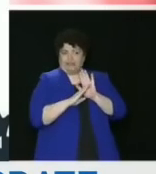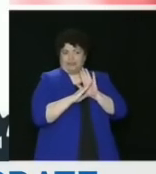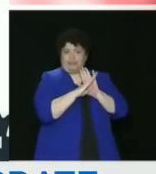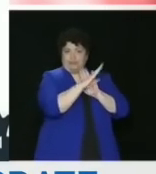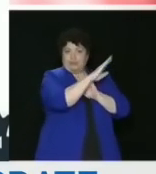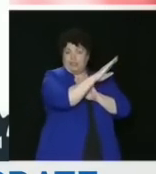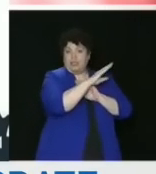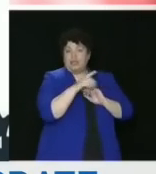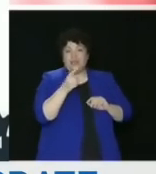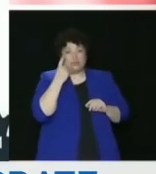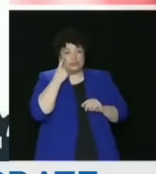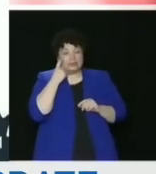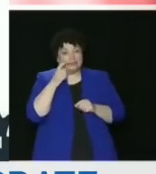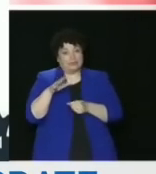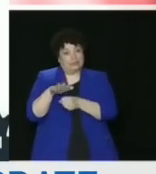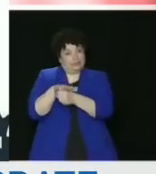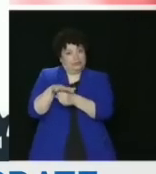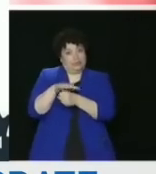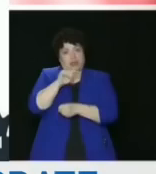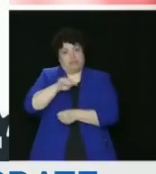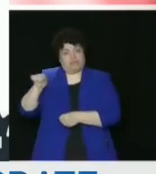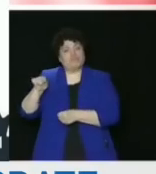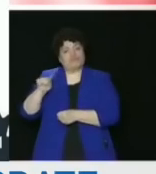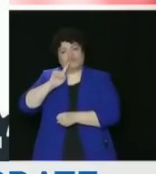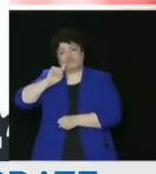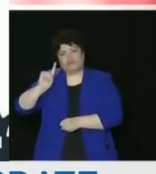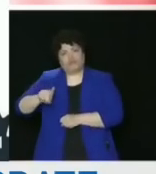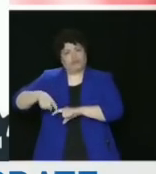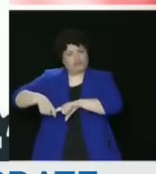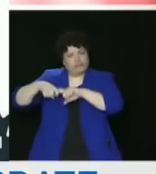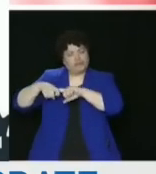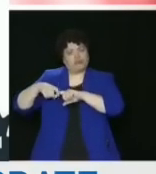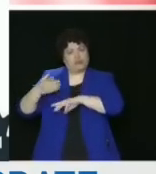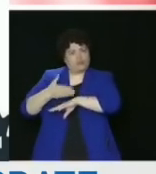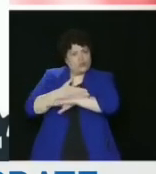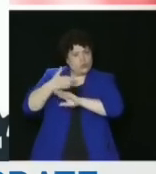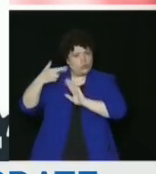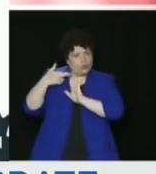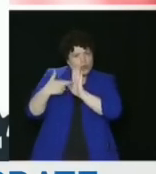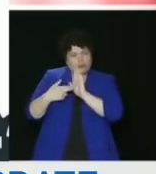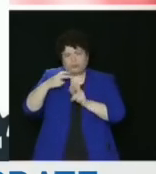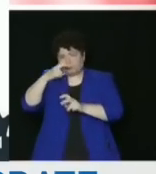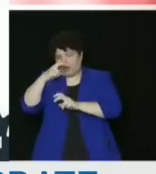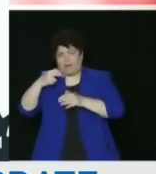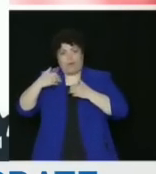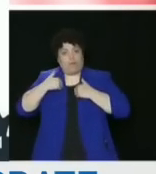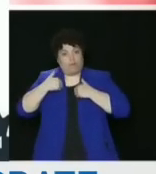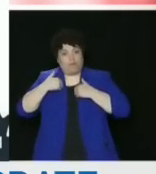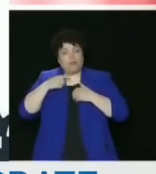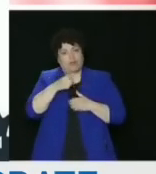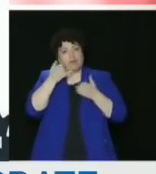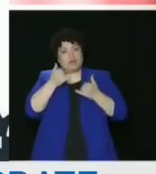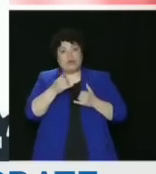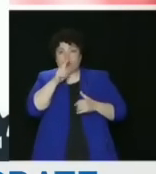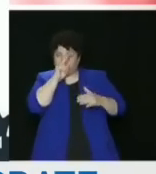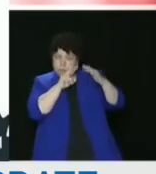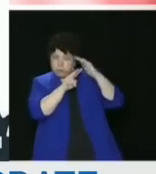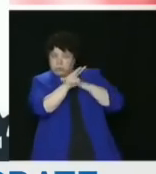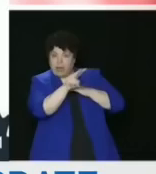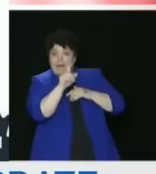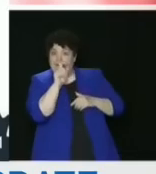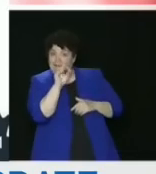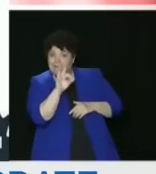jurisdictions have recently enhanced measures in heavily impacted areas, the model also explores the impact of these measures might